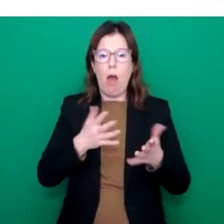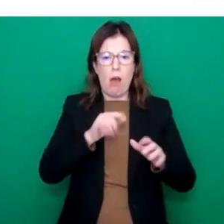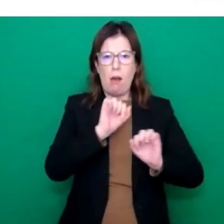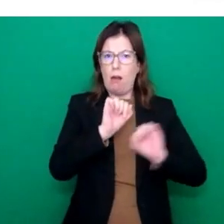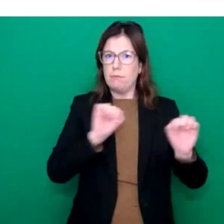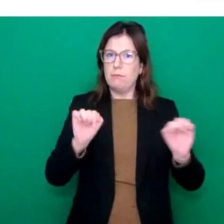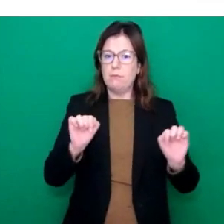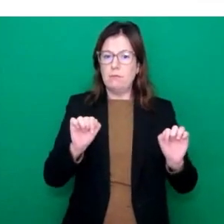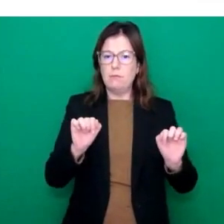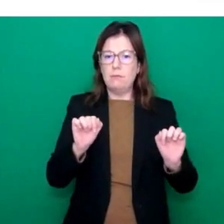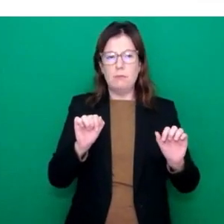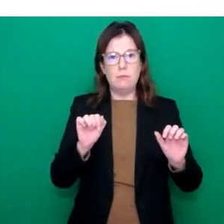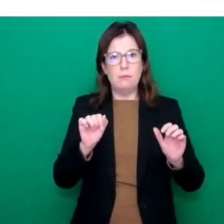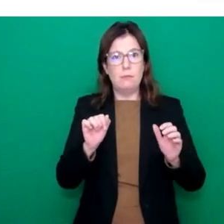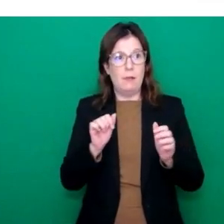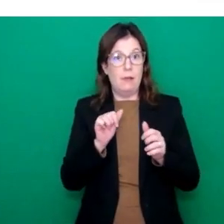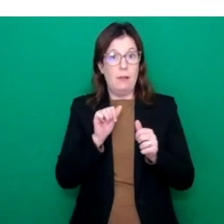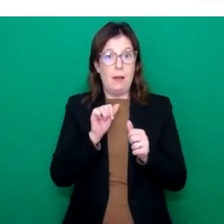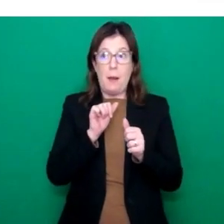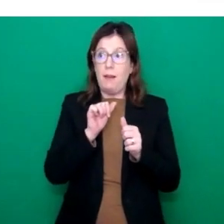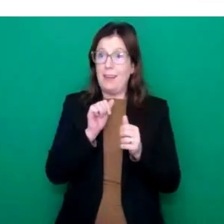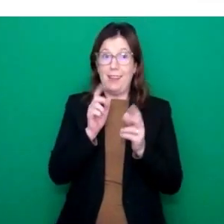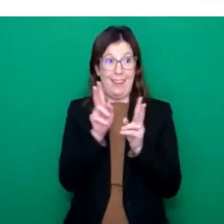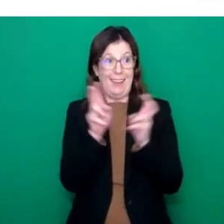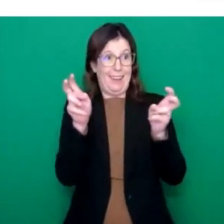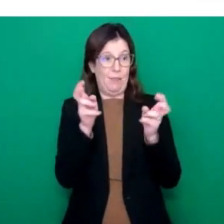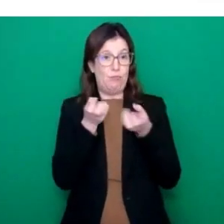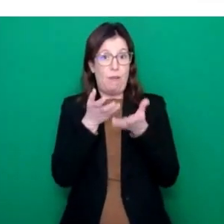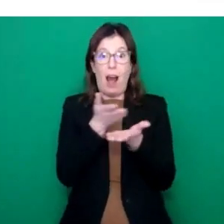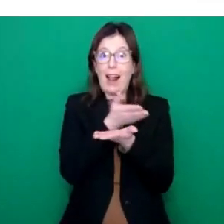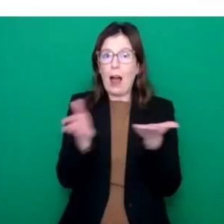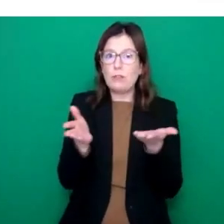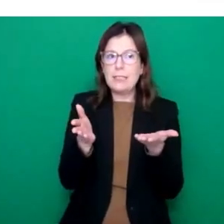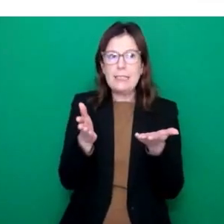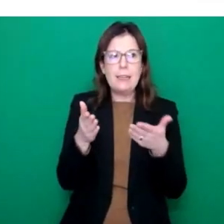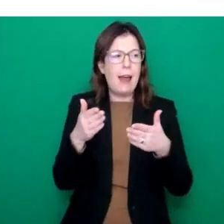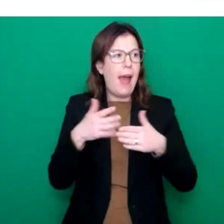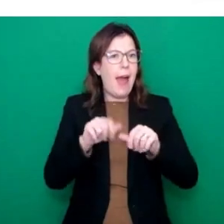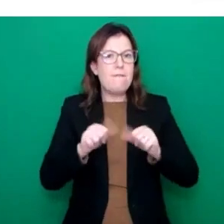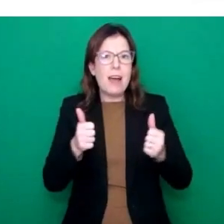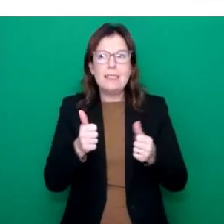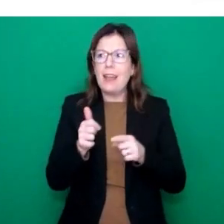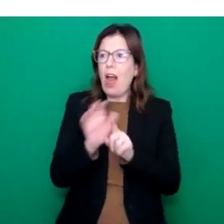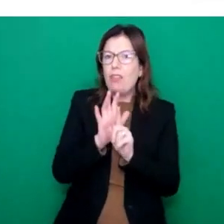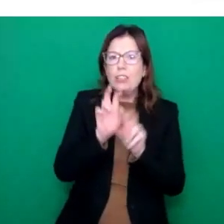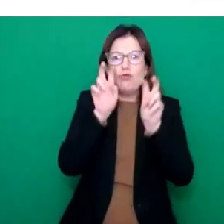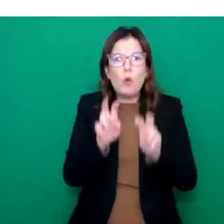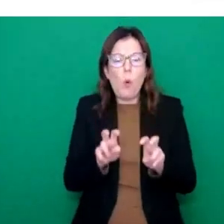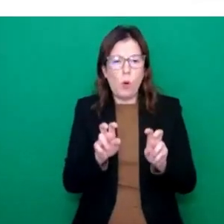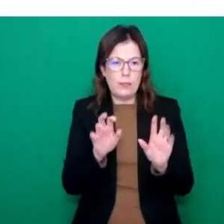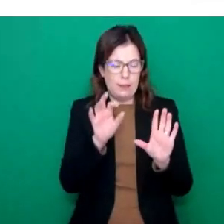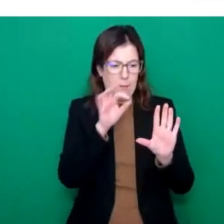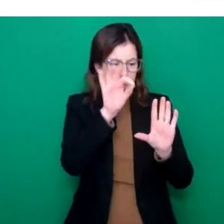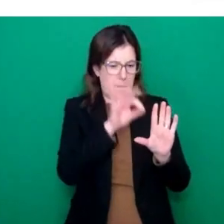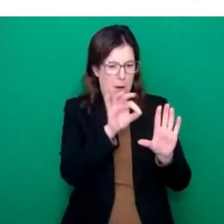we think that it provides better clarity, and it requires effective ethnicity recording within all mental